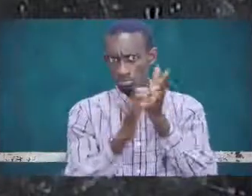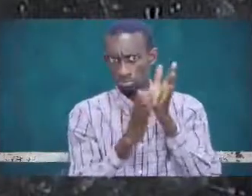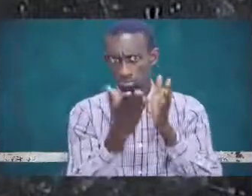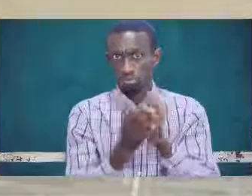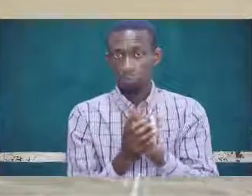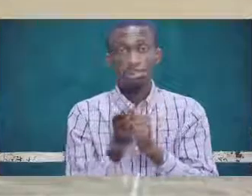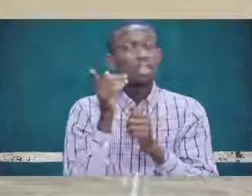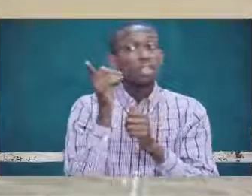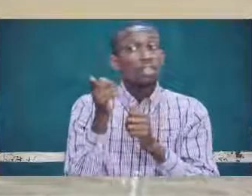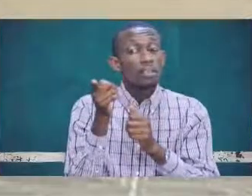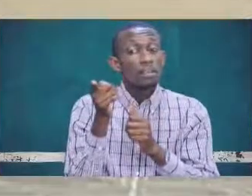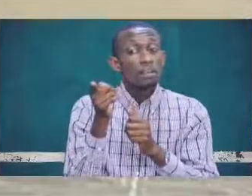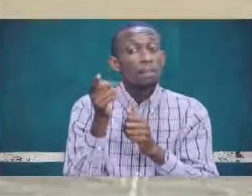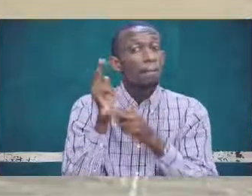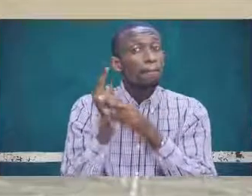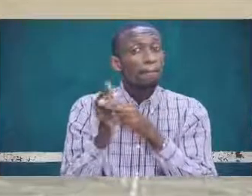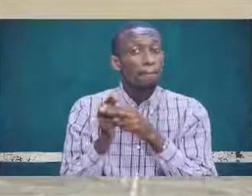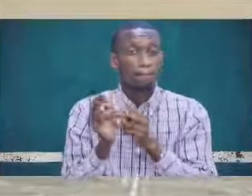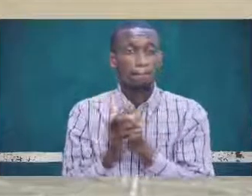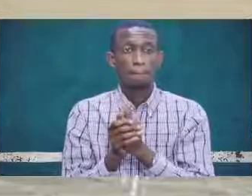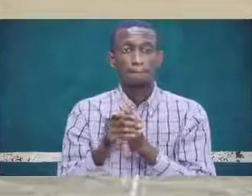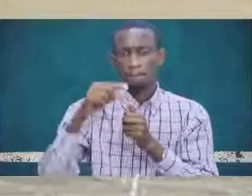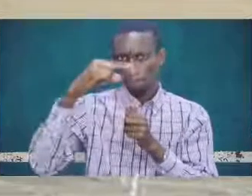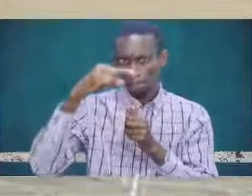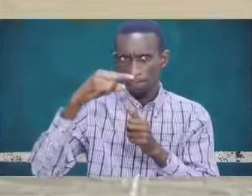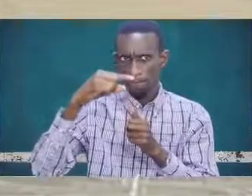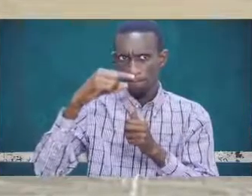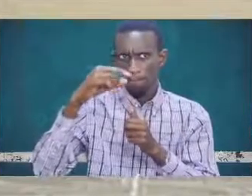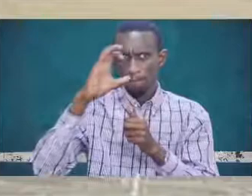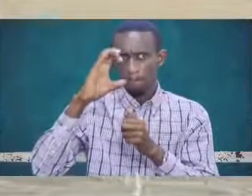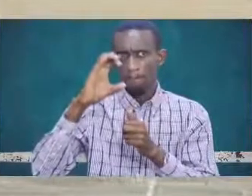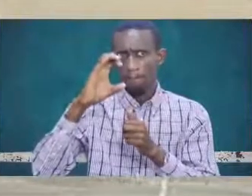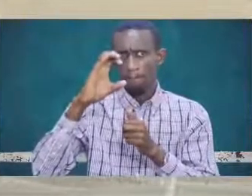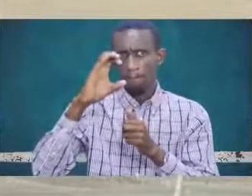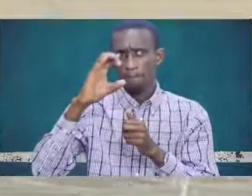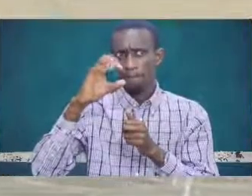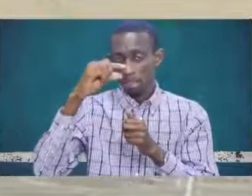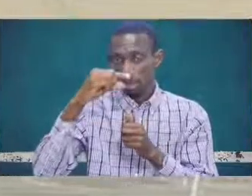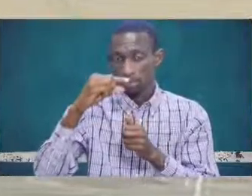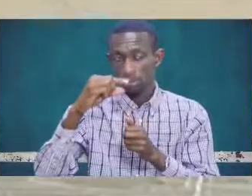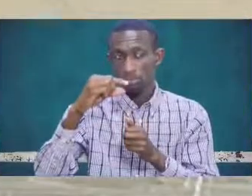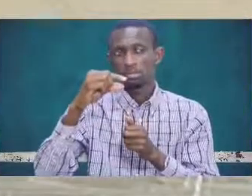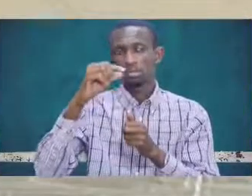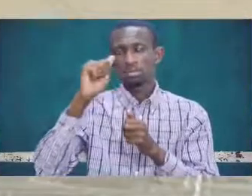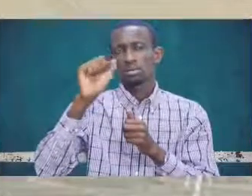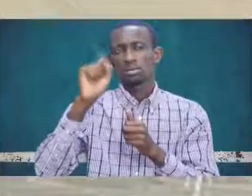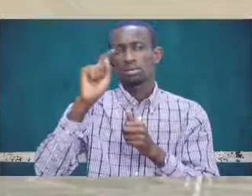The hormone is called the gastrin. The hormone is called gastrin. But not only that